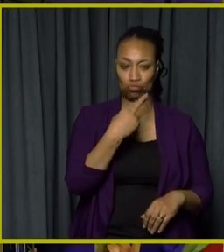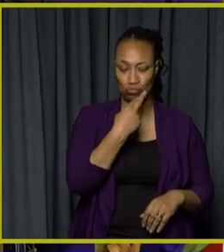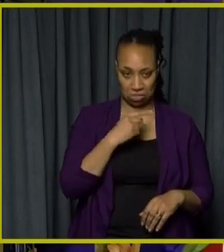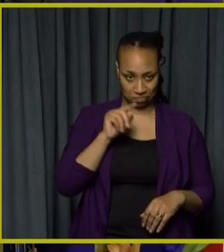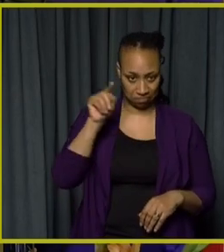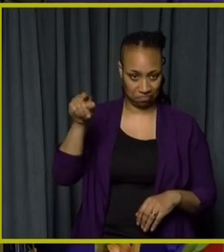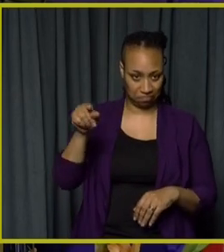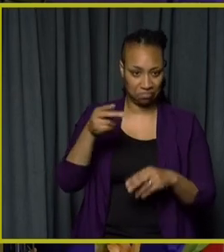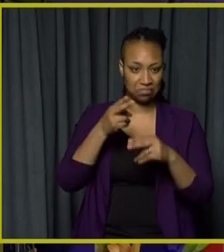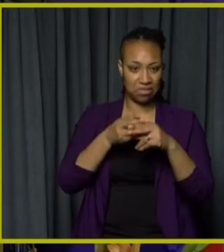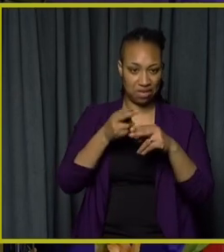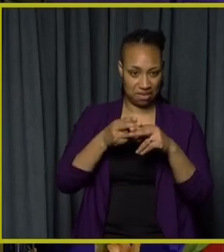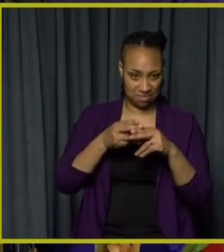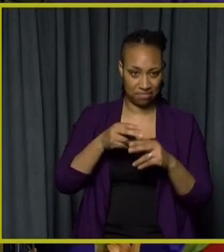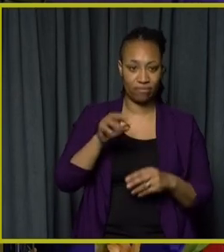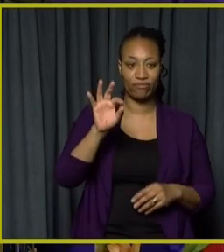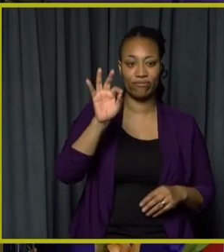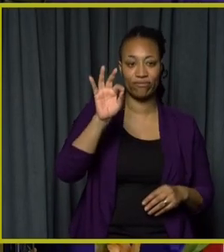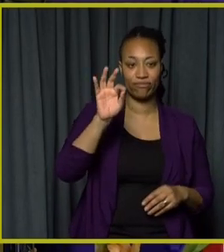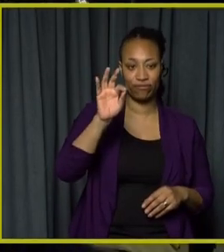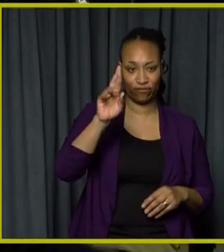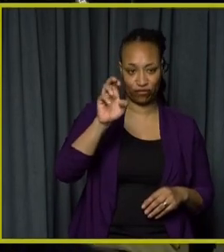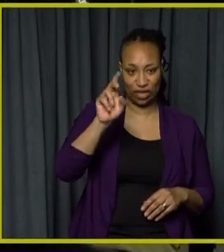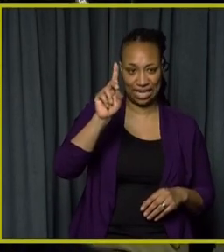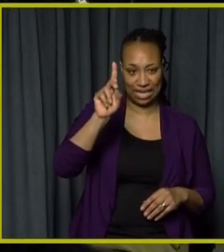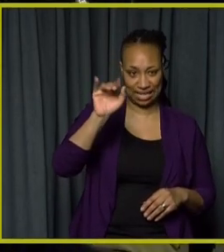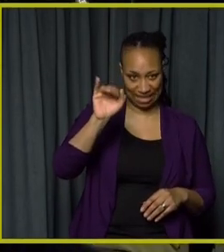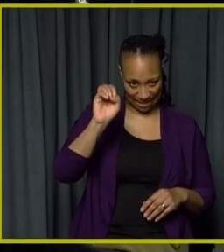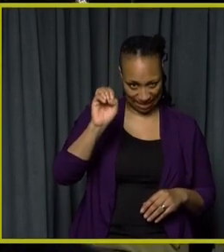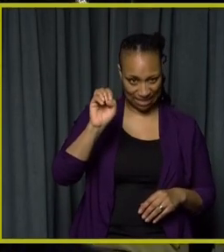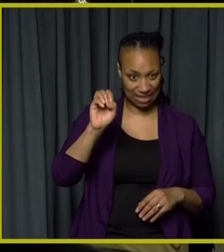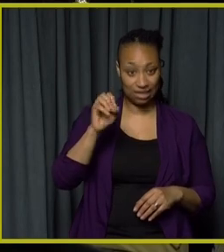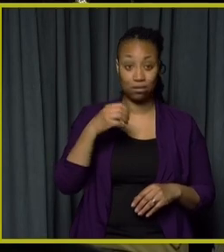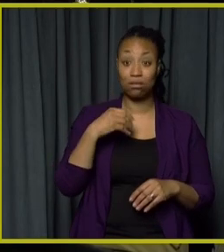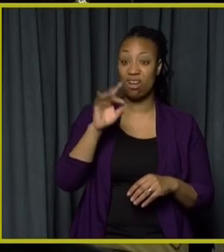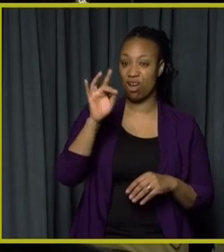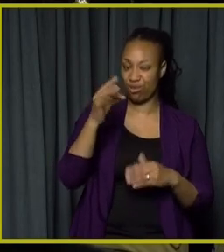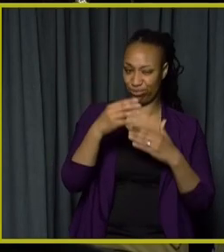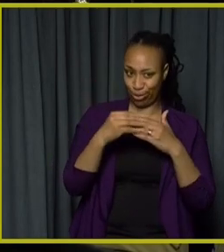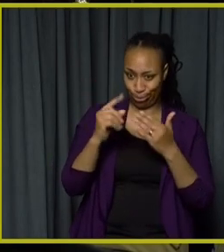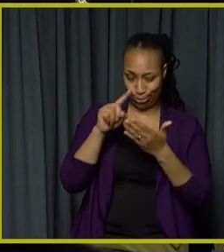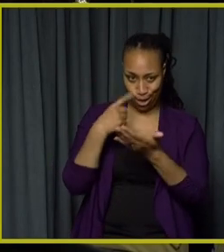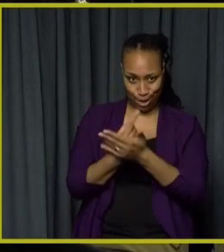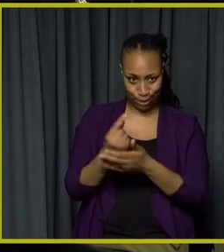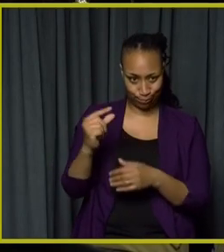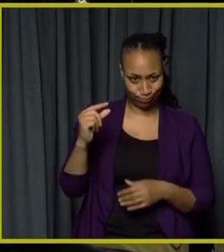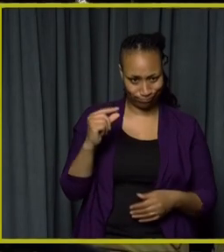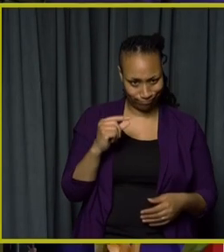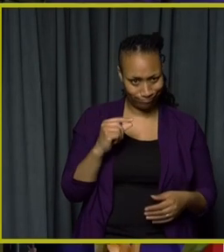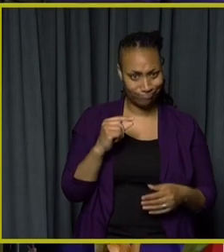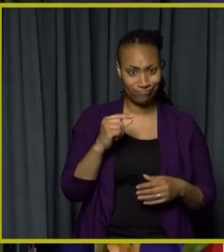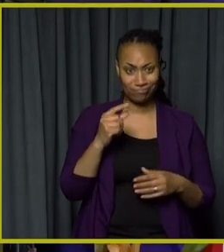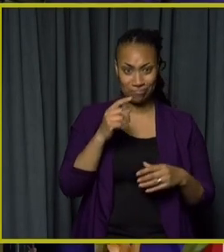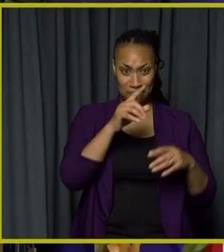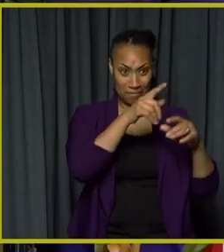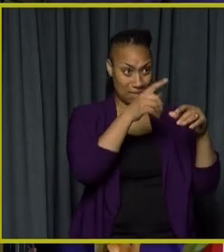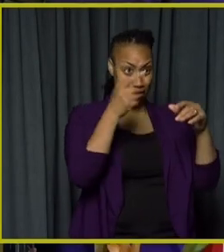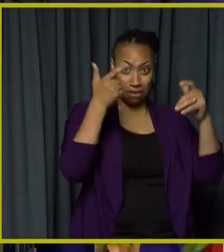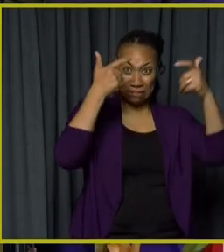$8 an hour, and that's a poverty wage. The largest employers in the U.S., like McDonald's and Walmart, are